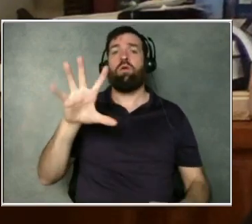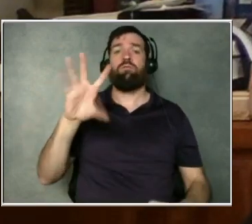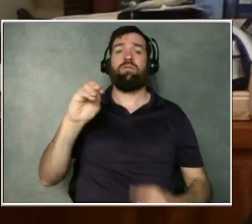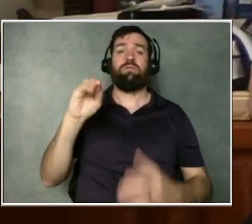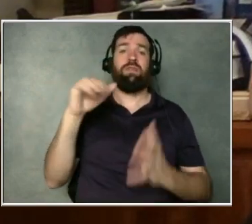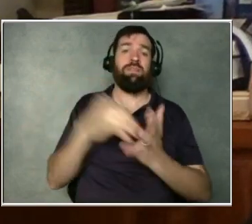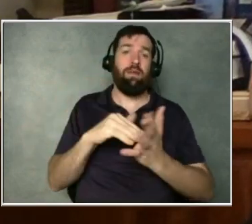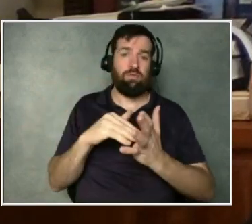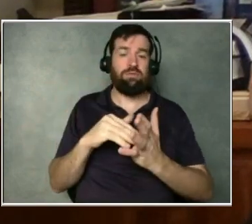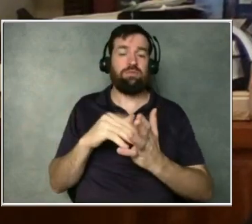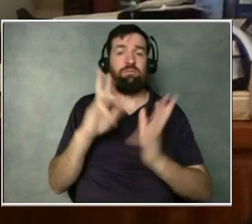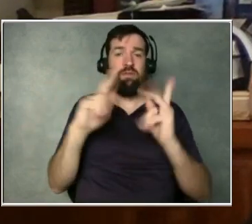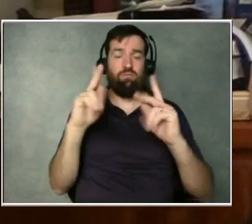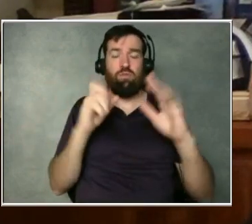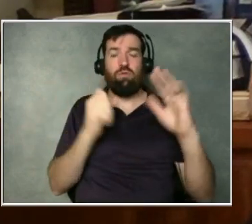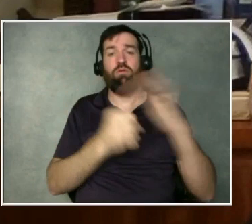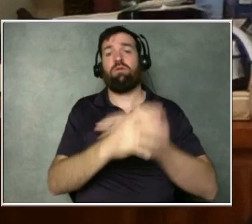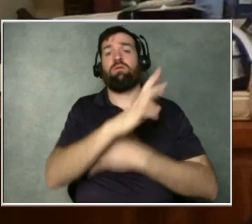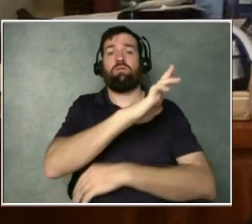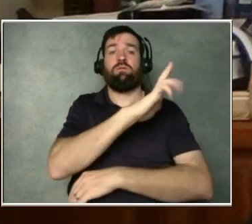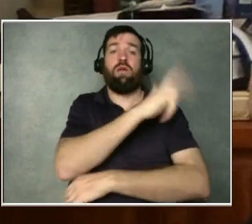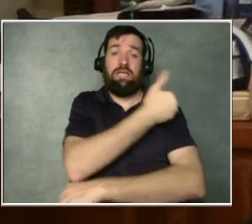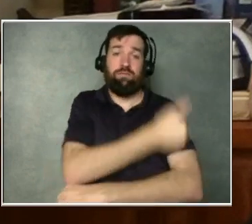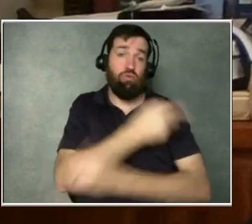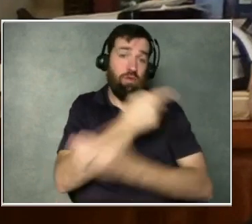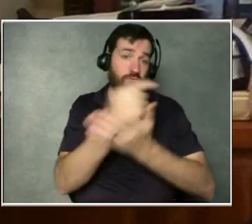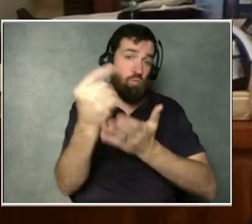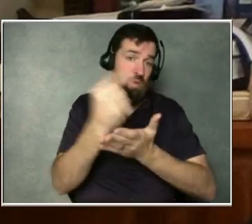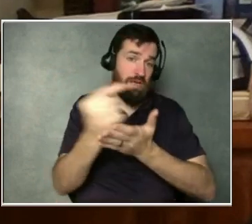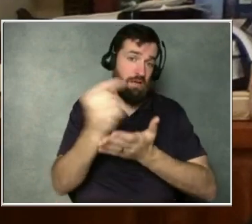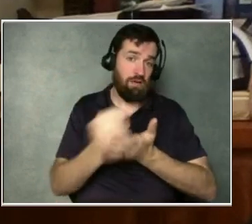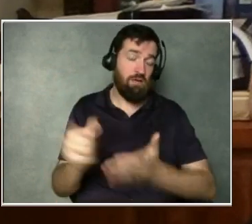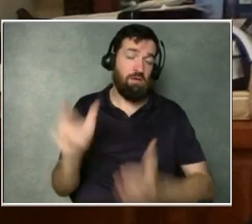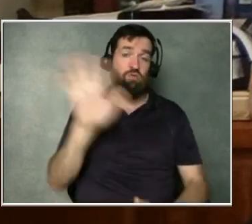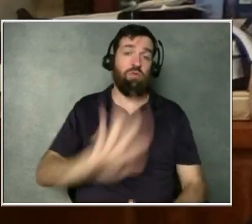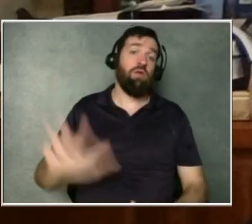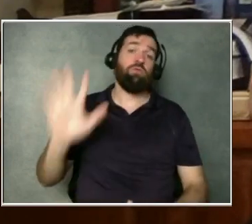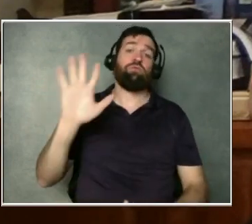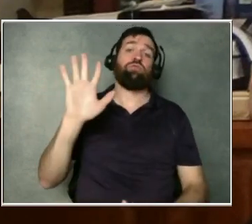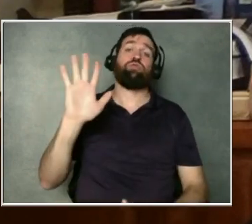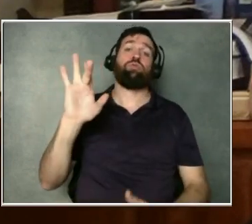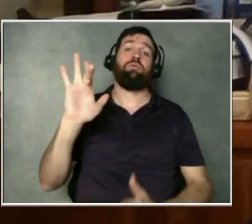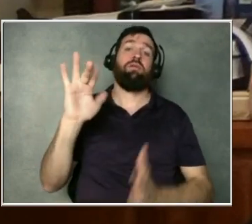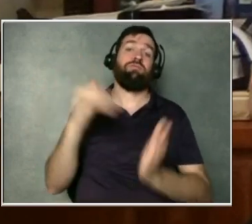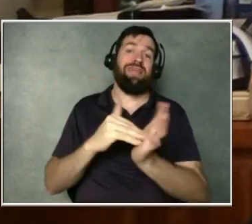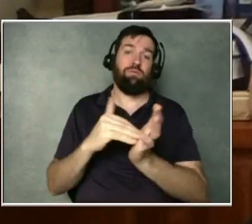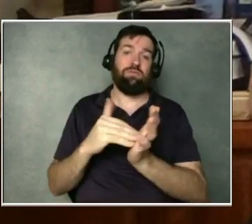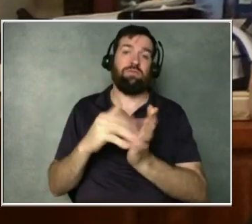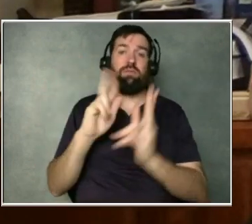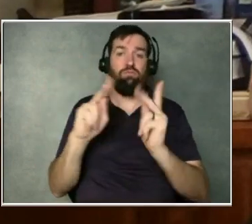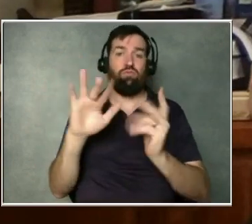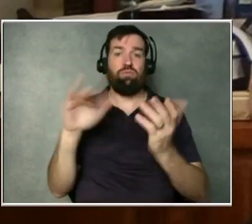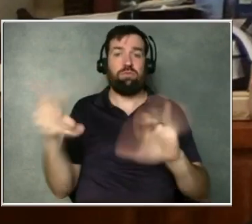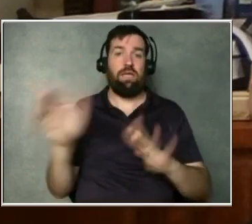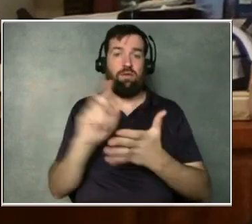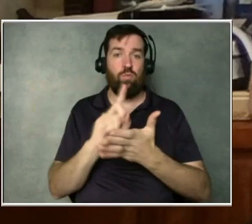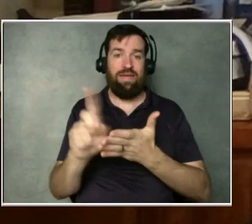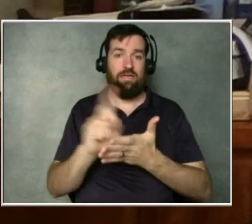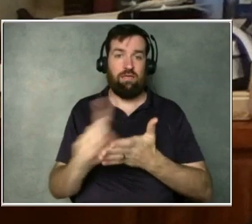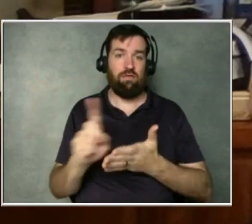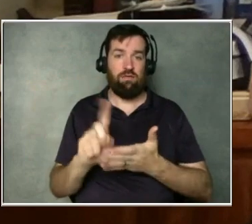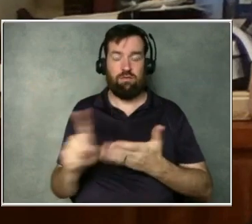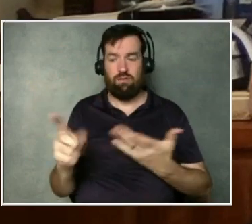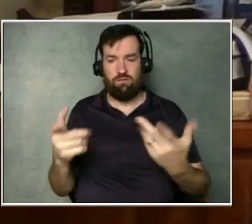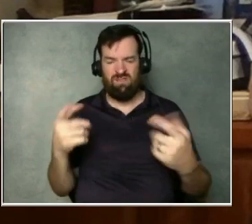150,000 hospitalizations a week and about 25,000 deaths a week. I mean, it's almost hard